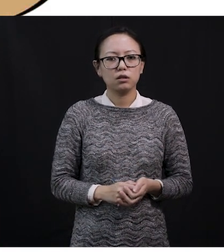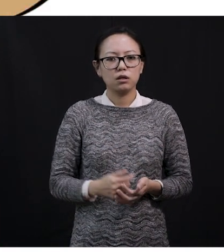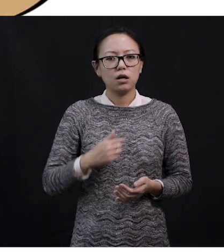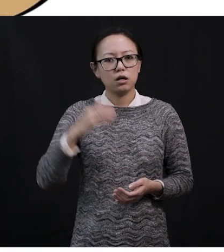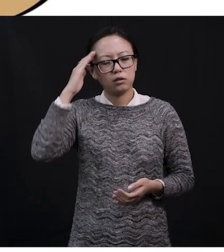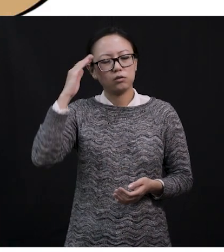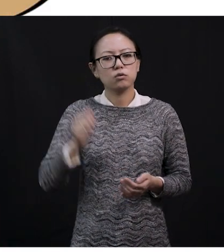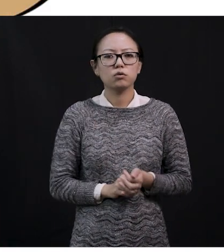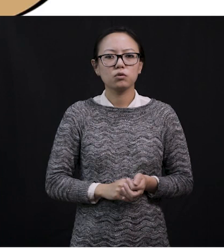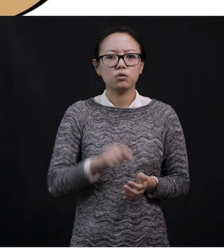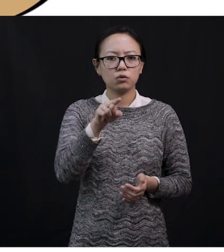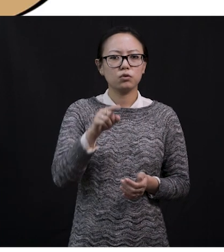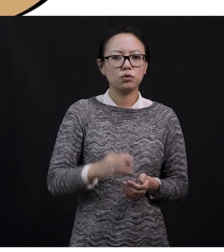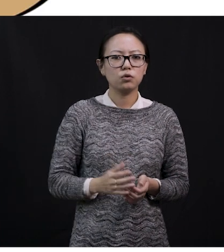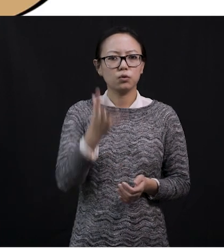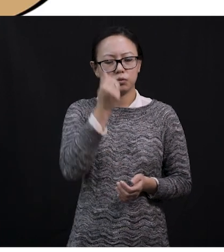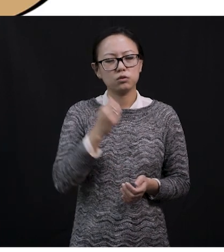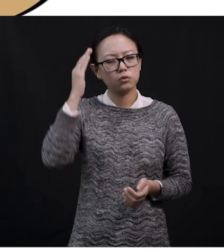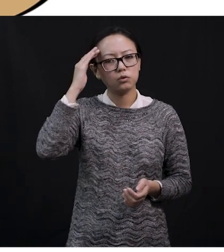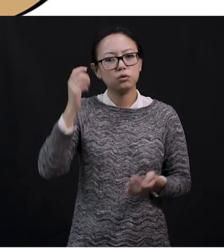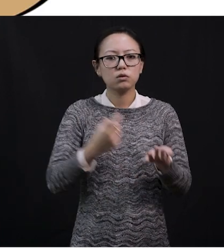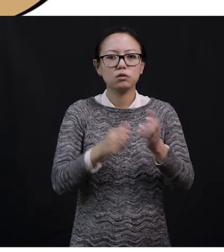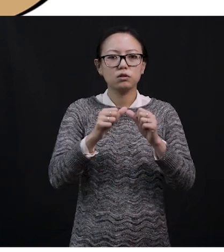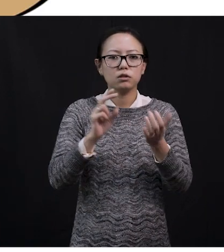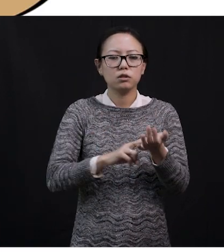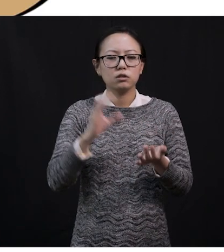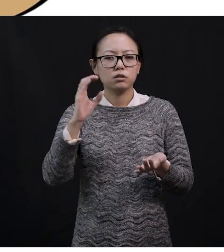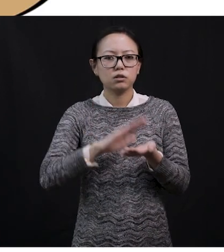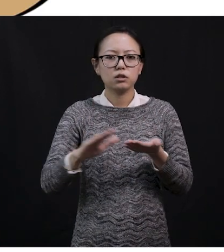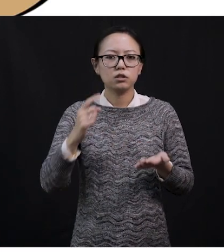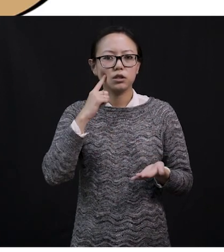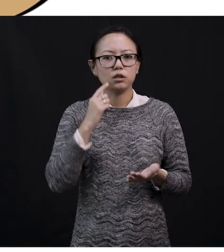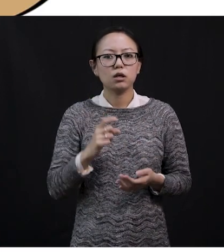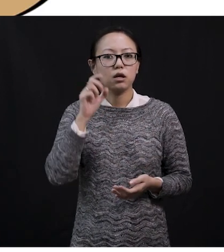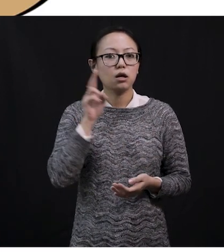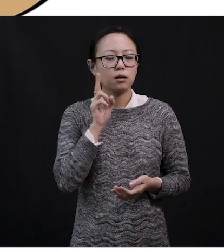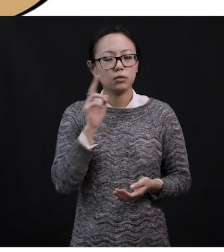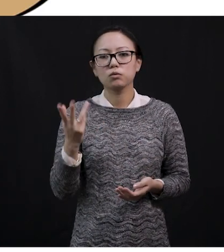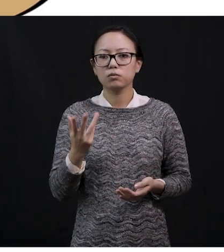you want to find out what's going to happen in Ranchi, so join me again in the next class.